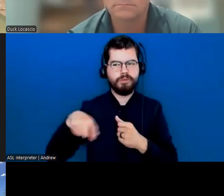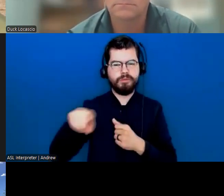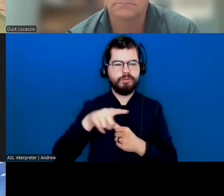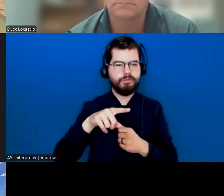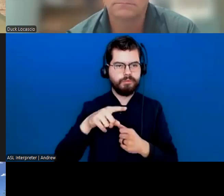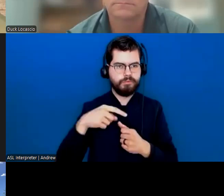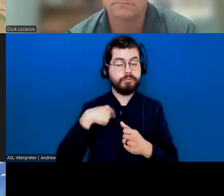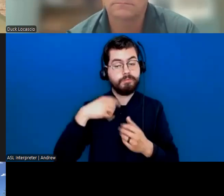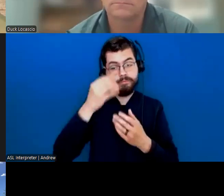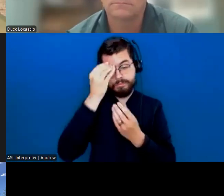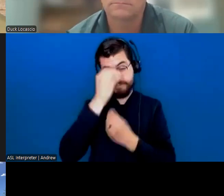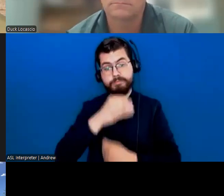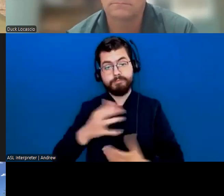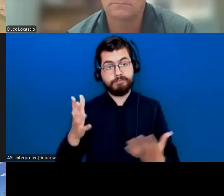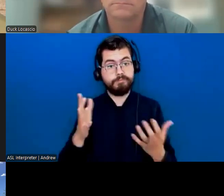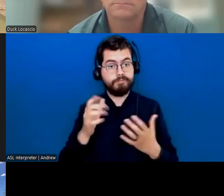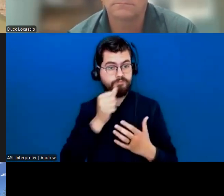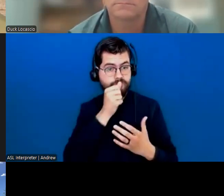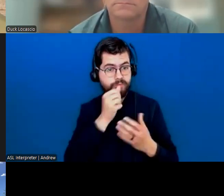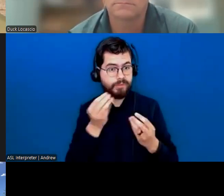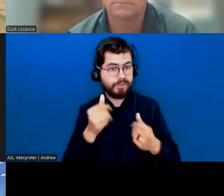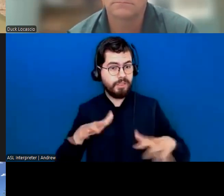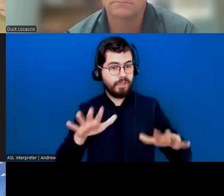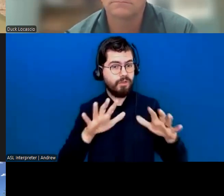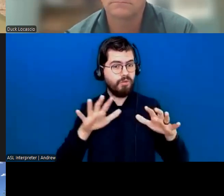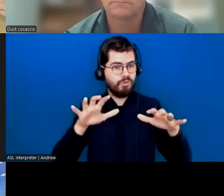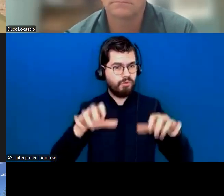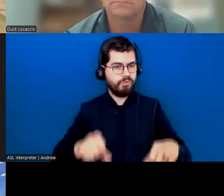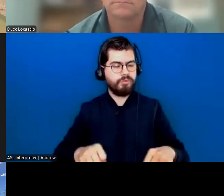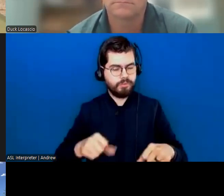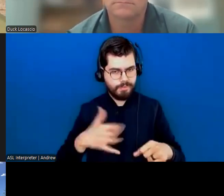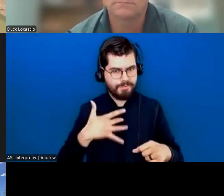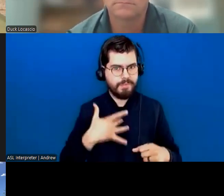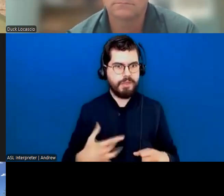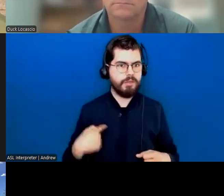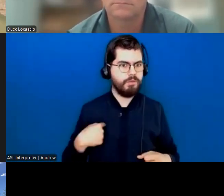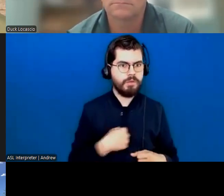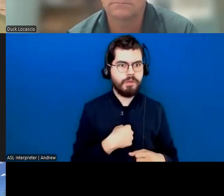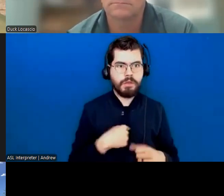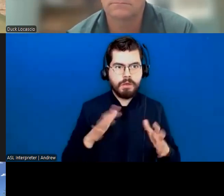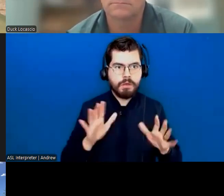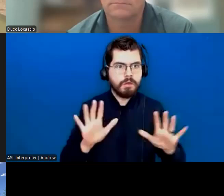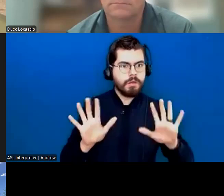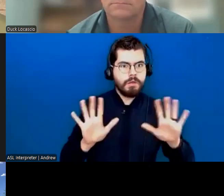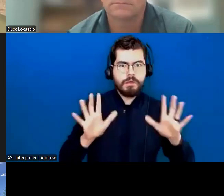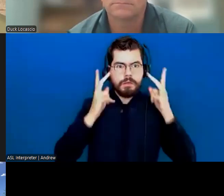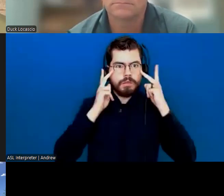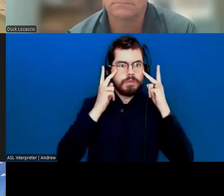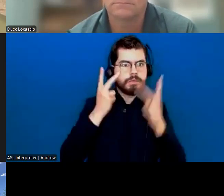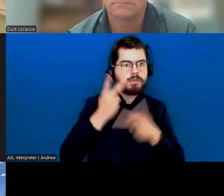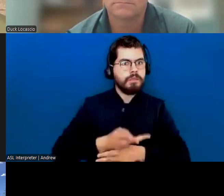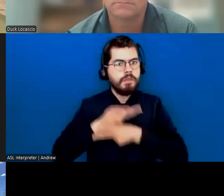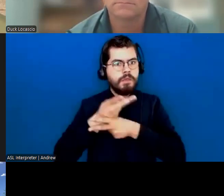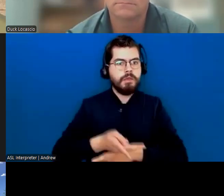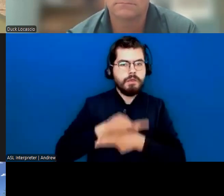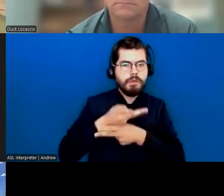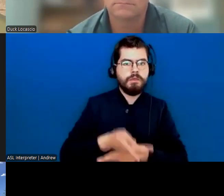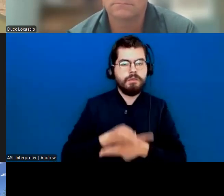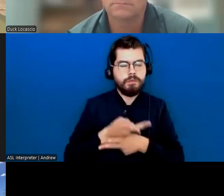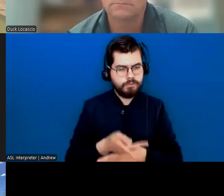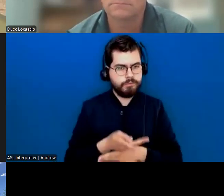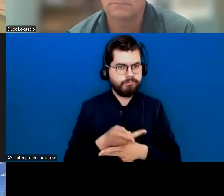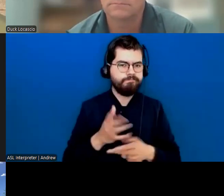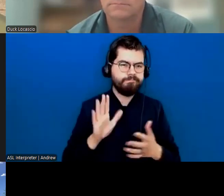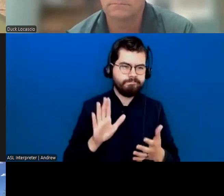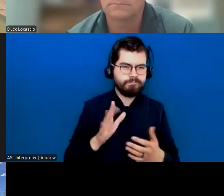that we can have a tendency to be too careful sometimes. And I've stressed that, especially with red